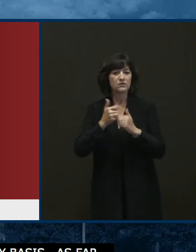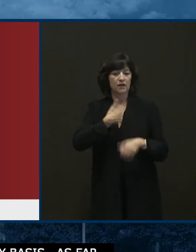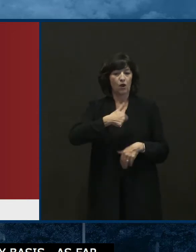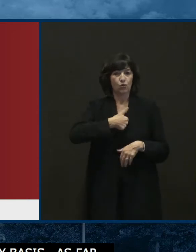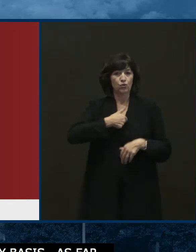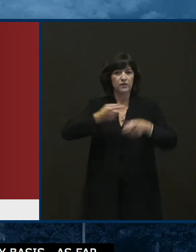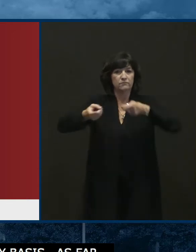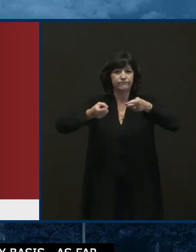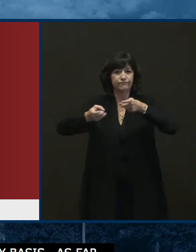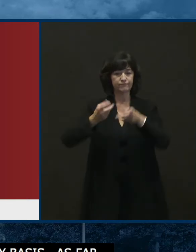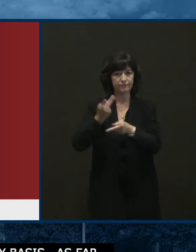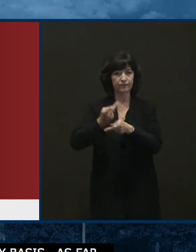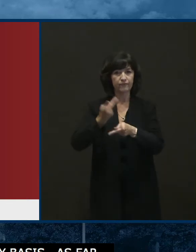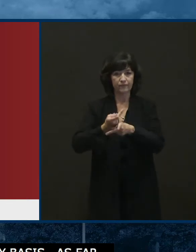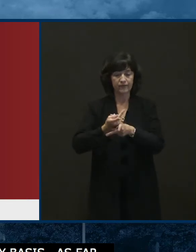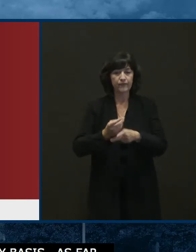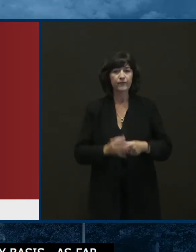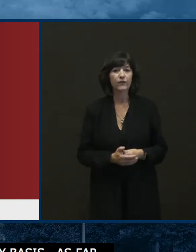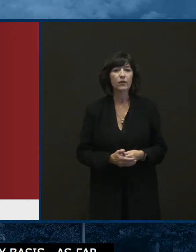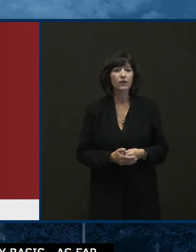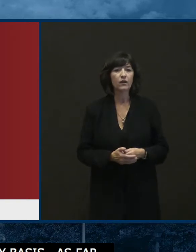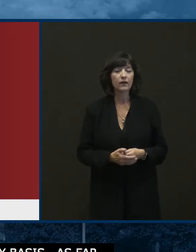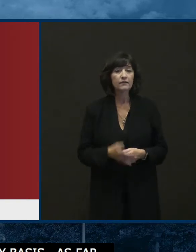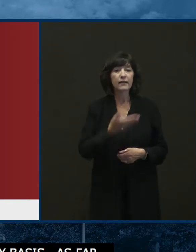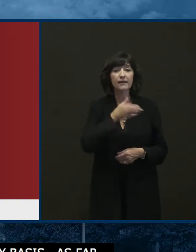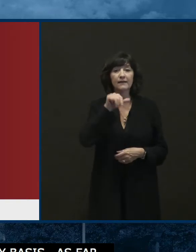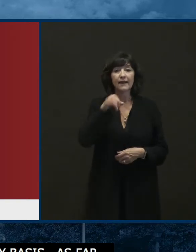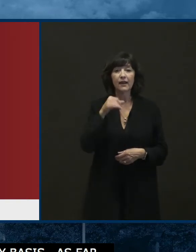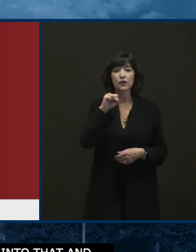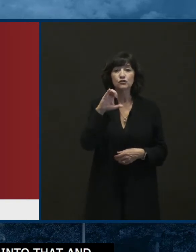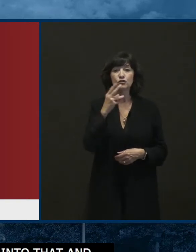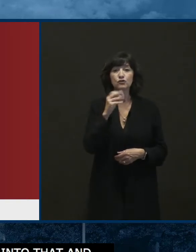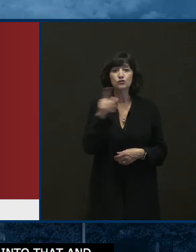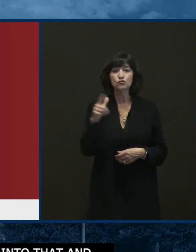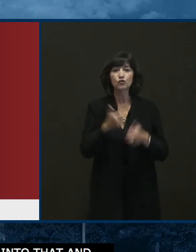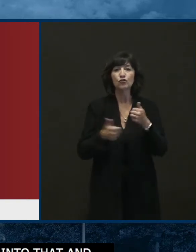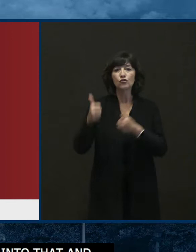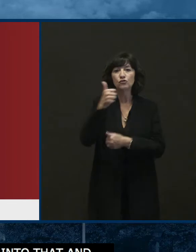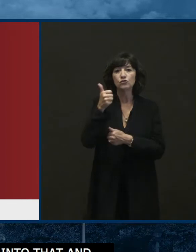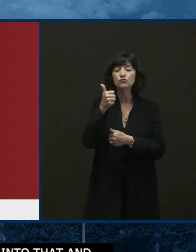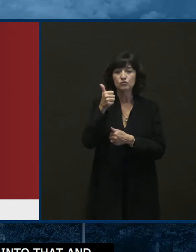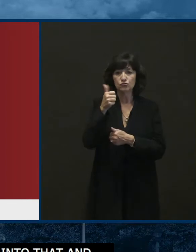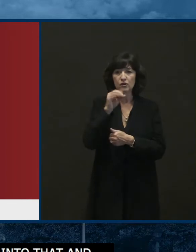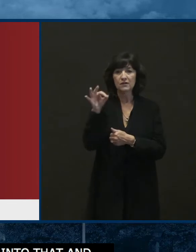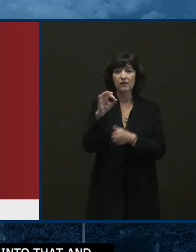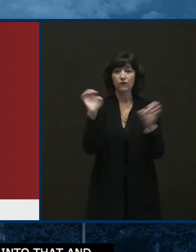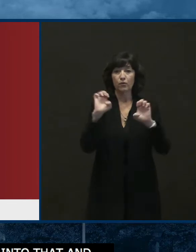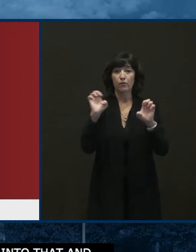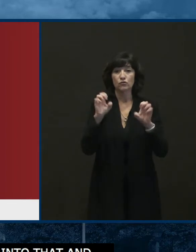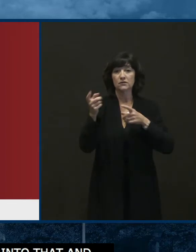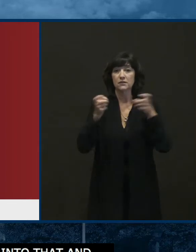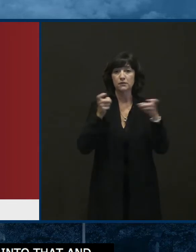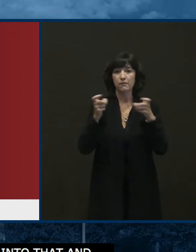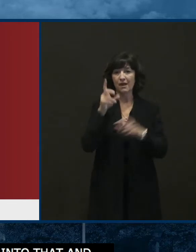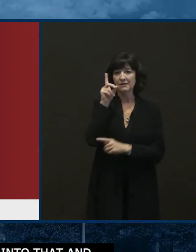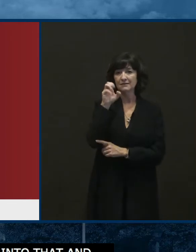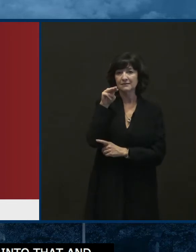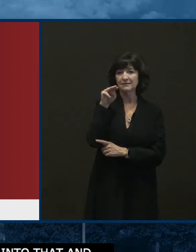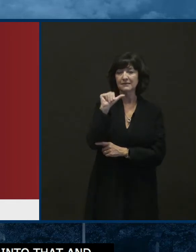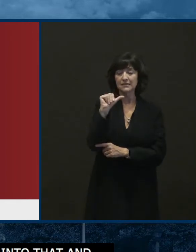we're also going to hear from A.J. Schall, our Director of the Division of Emergency